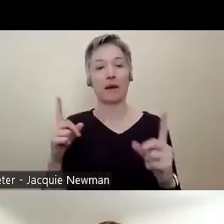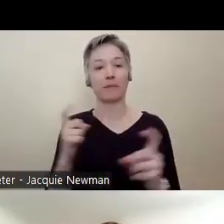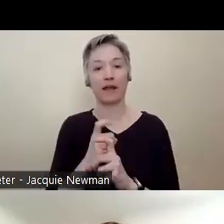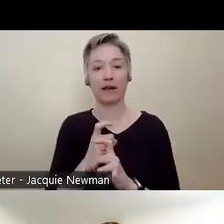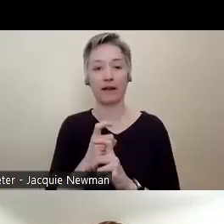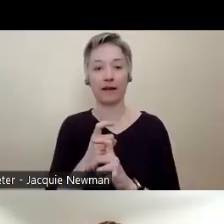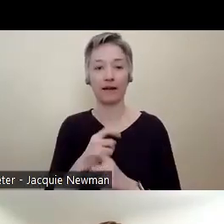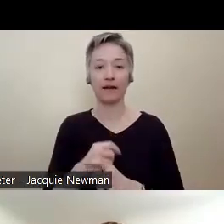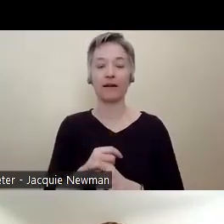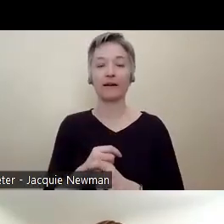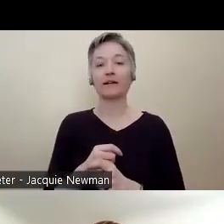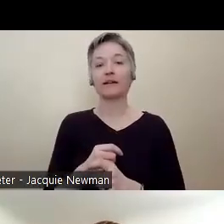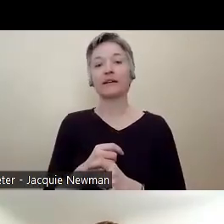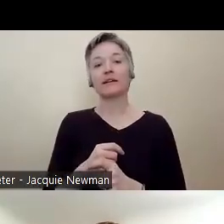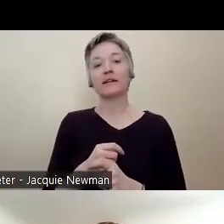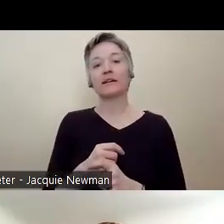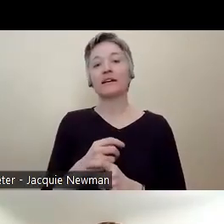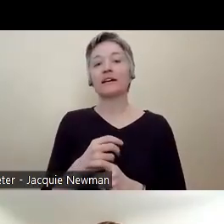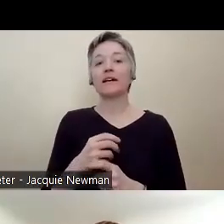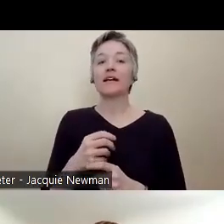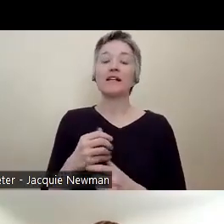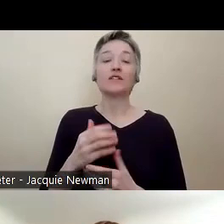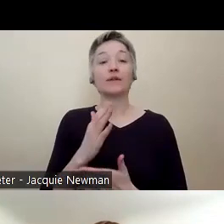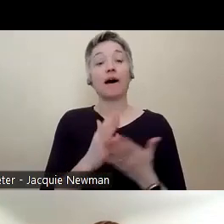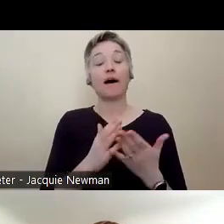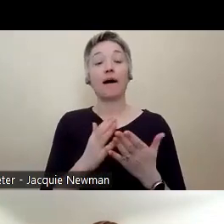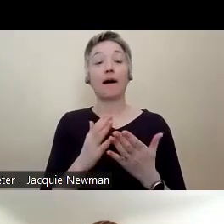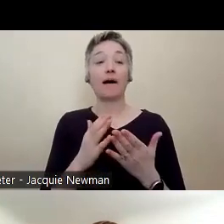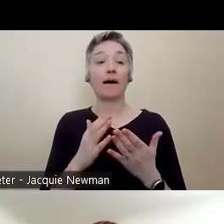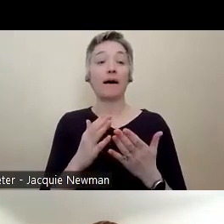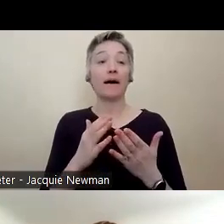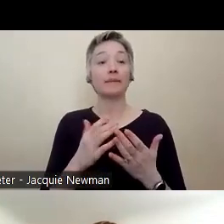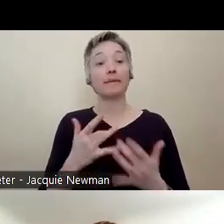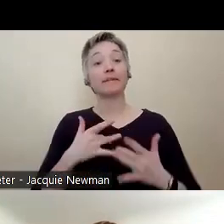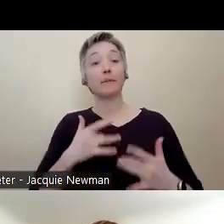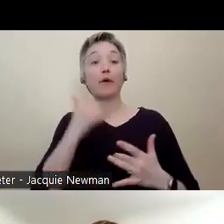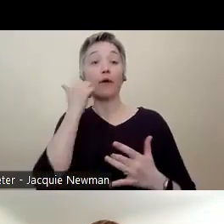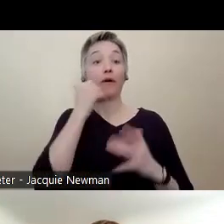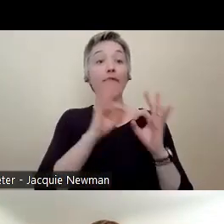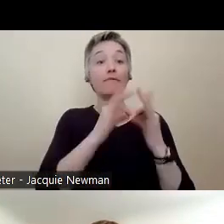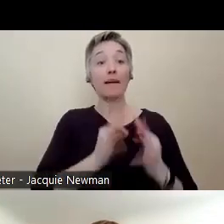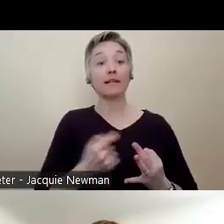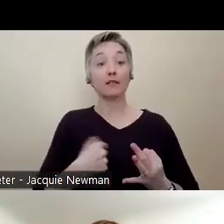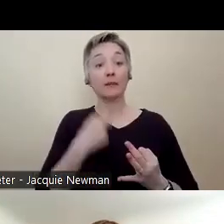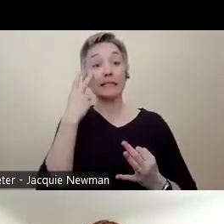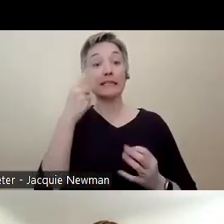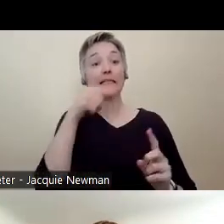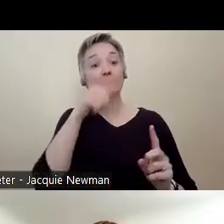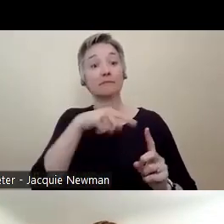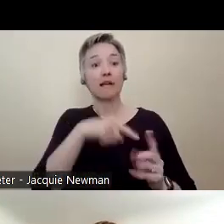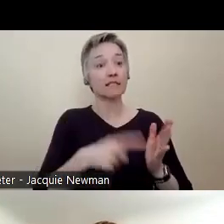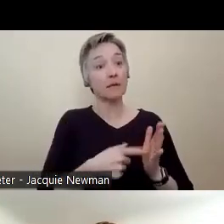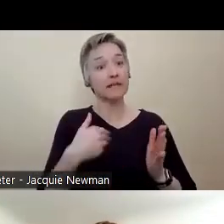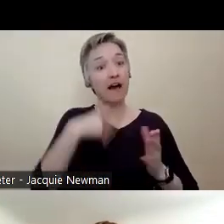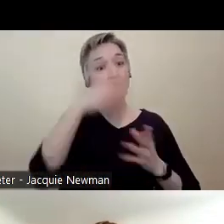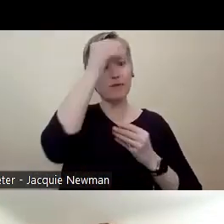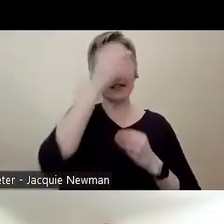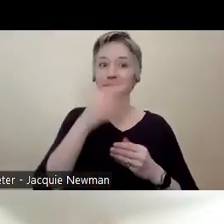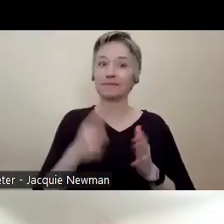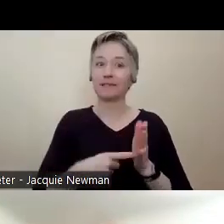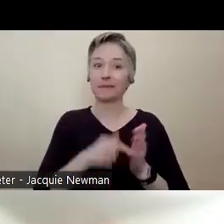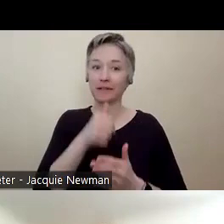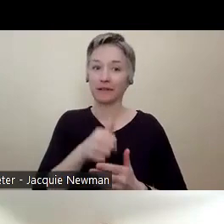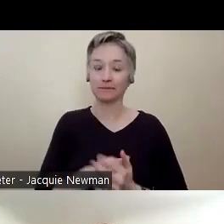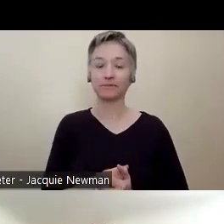than some typical families where we see having a lot of that information available. So cancer